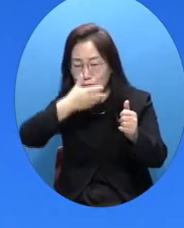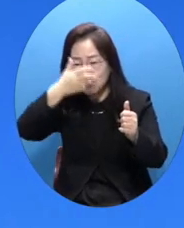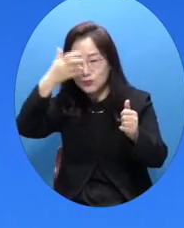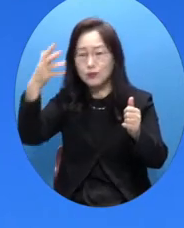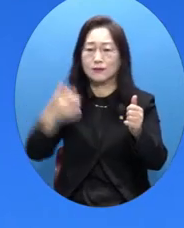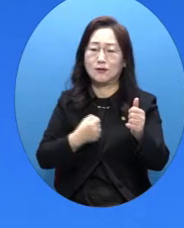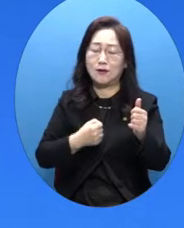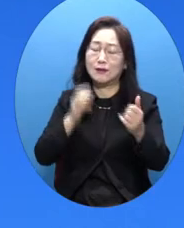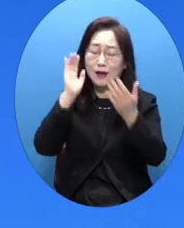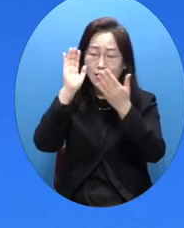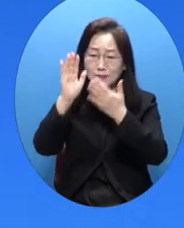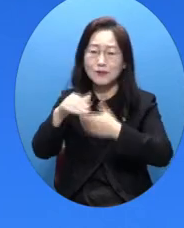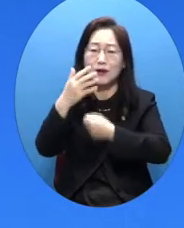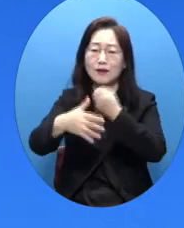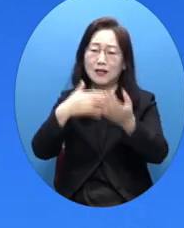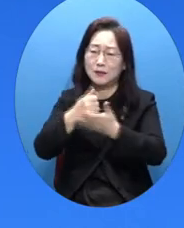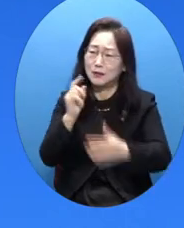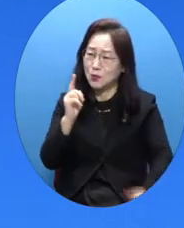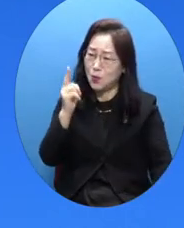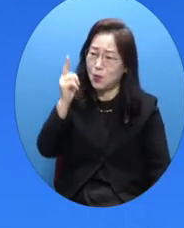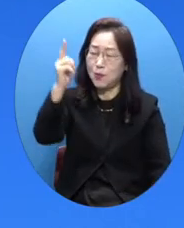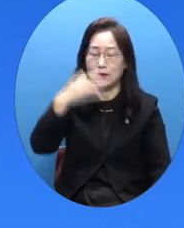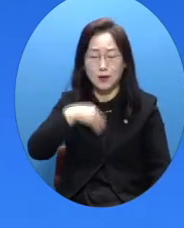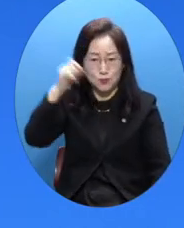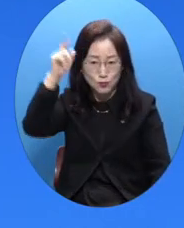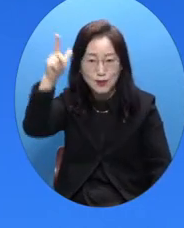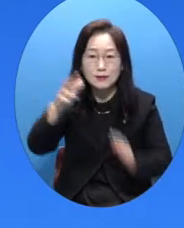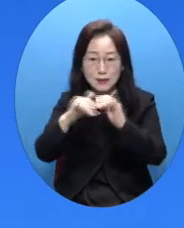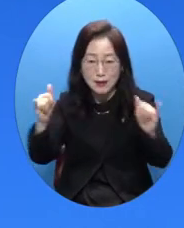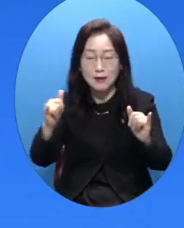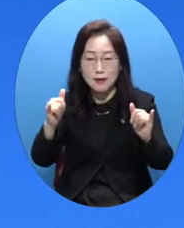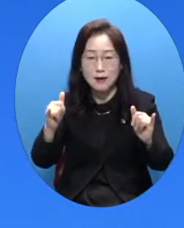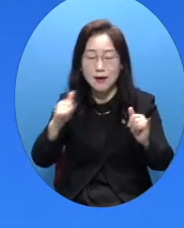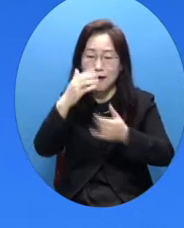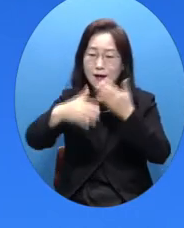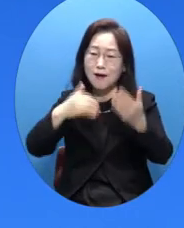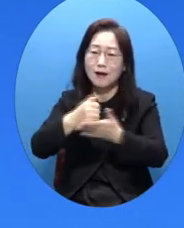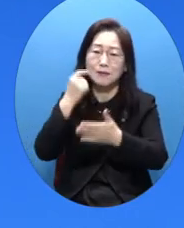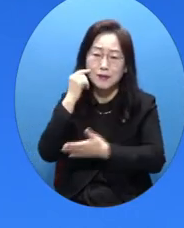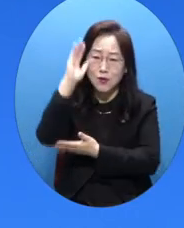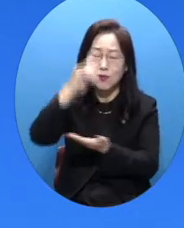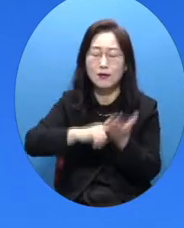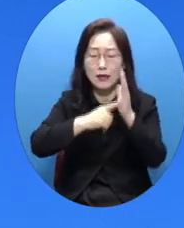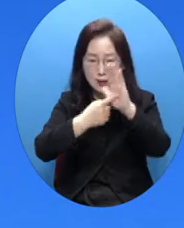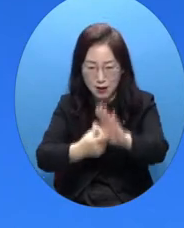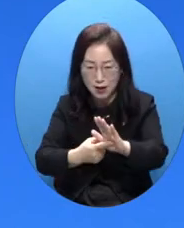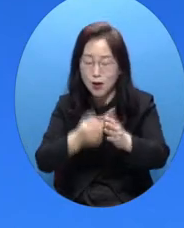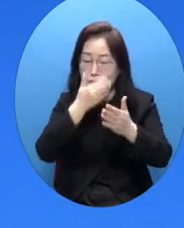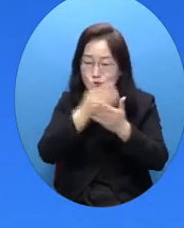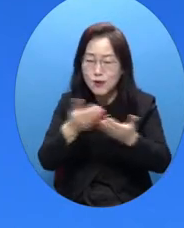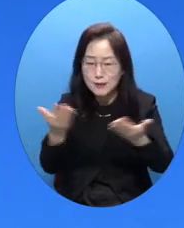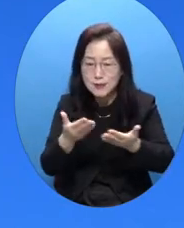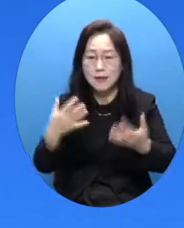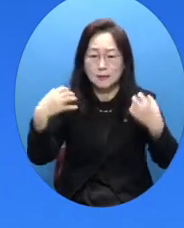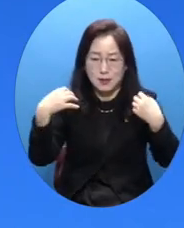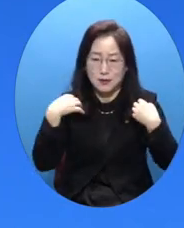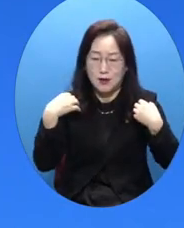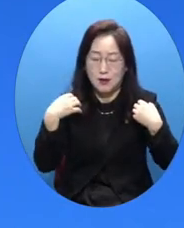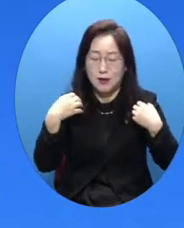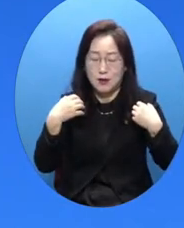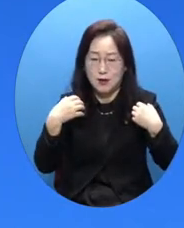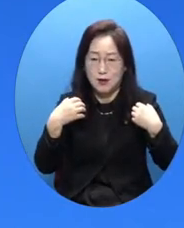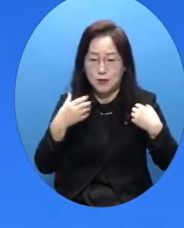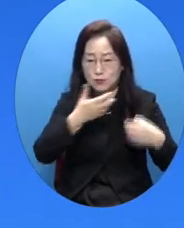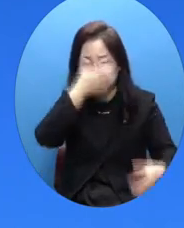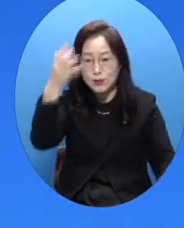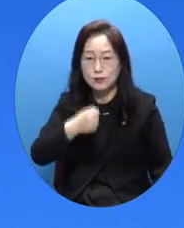holy dream that will lift me up I'm gonna be a great person I will be I will glorify the name of God I haven't